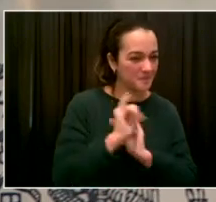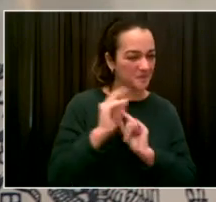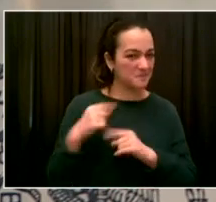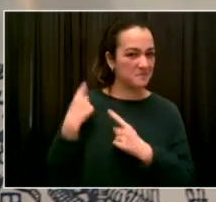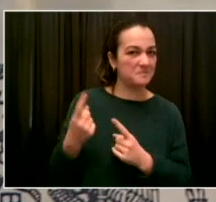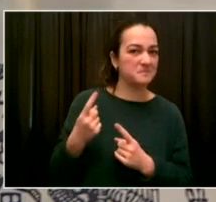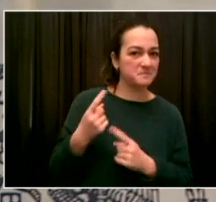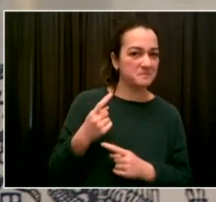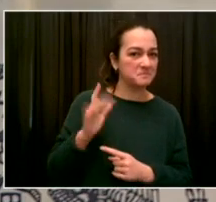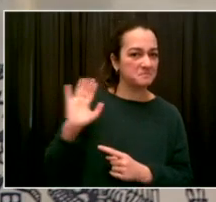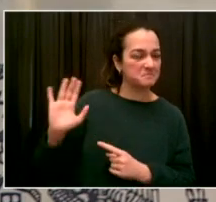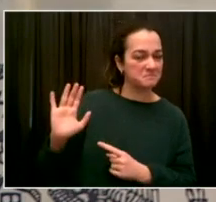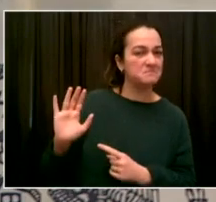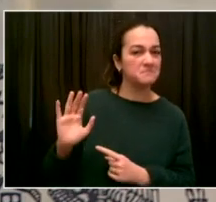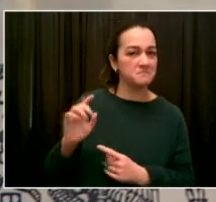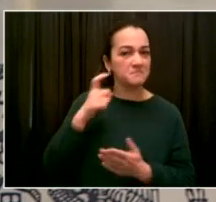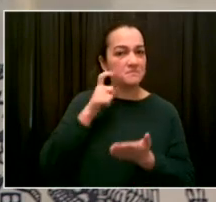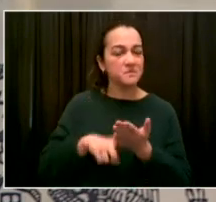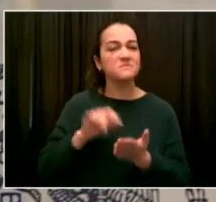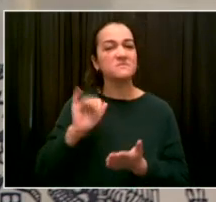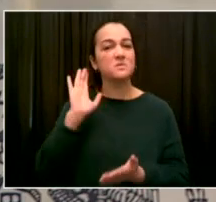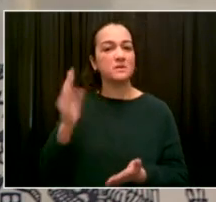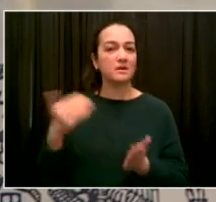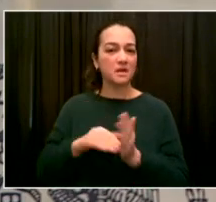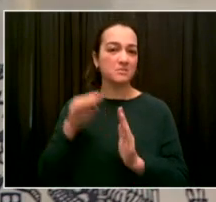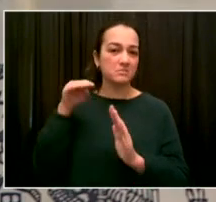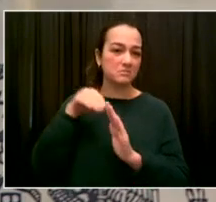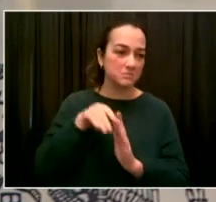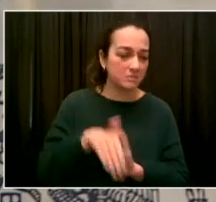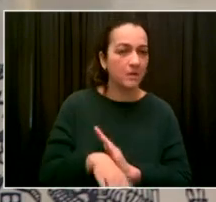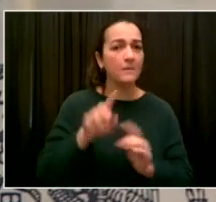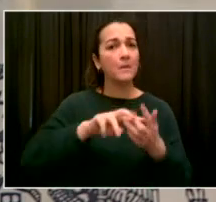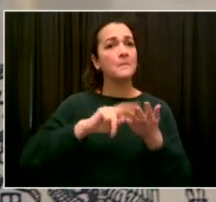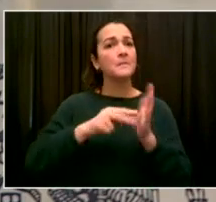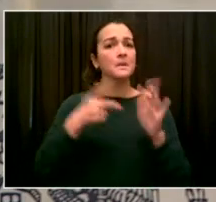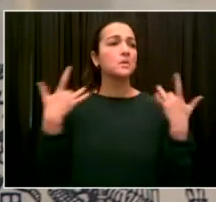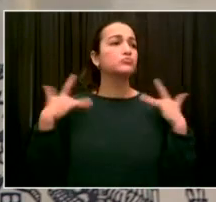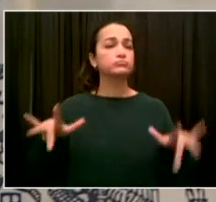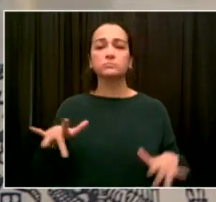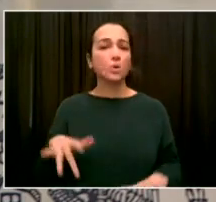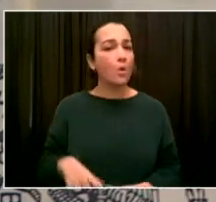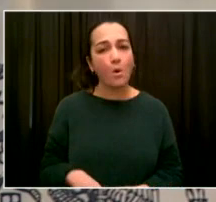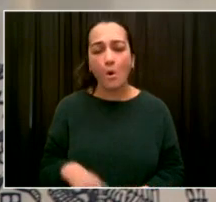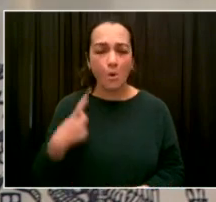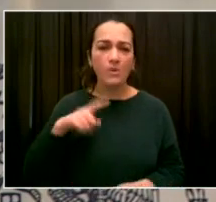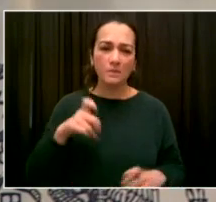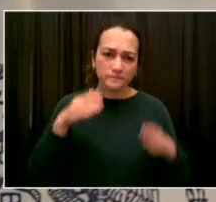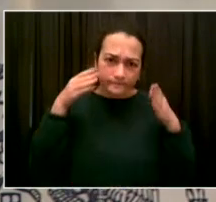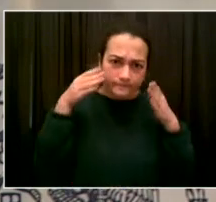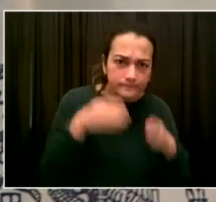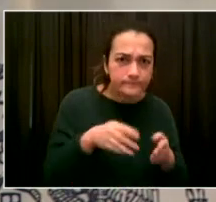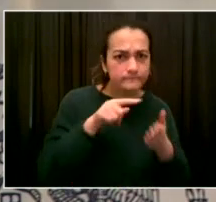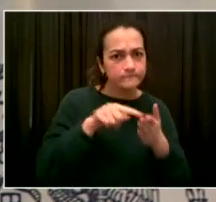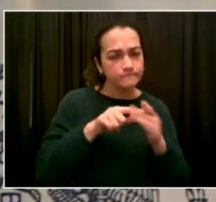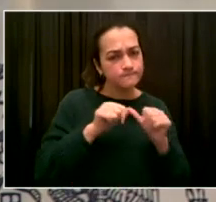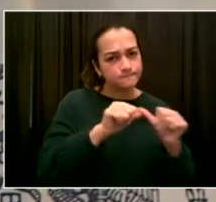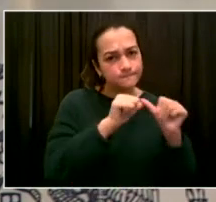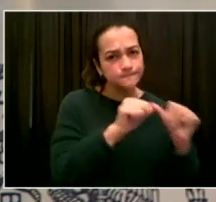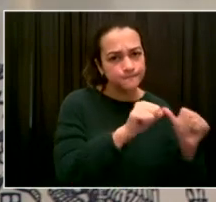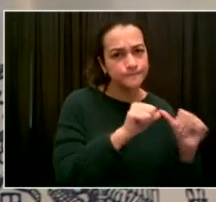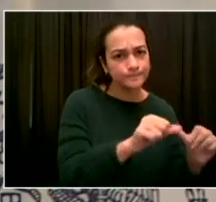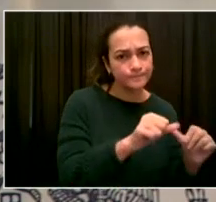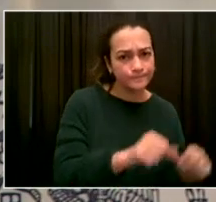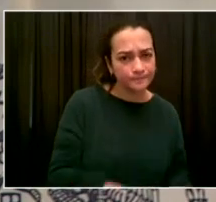But we know the COVID era will end, and hopefully as early as 2022. If we do the right thing, if we get